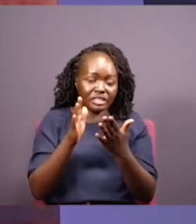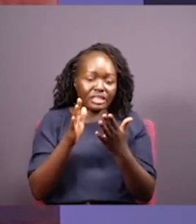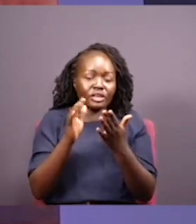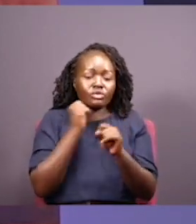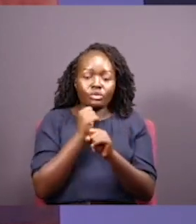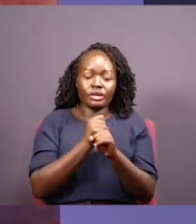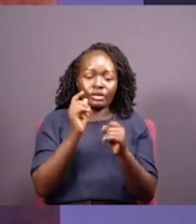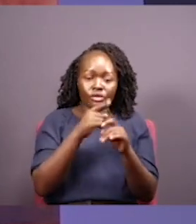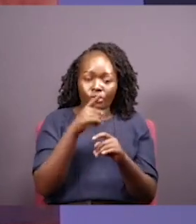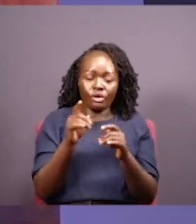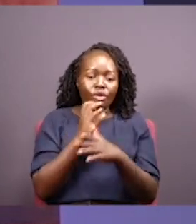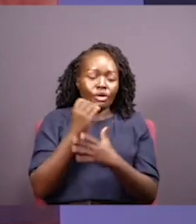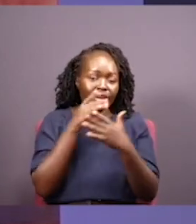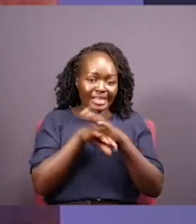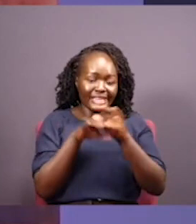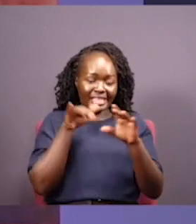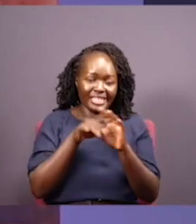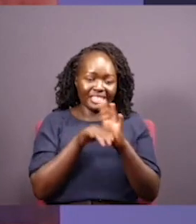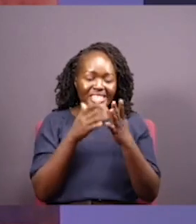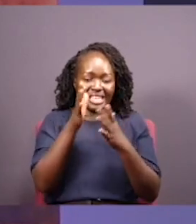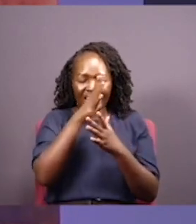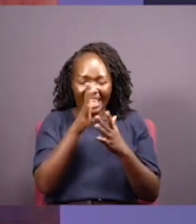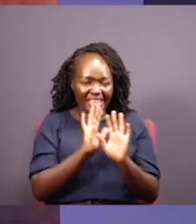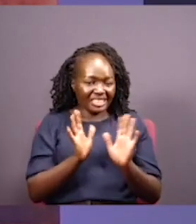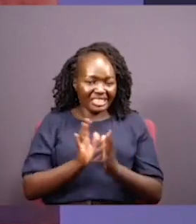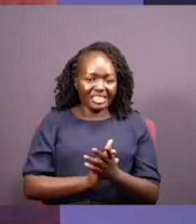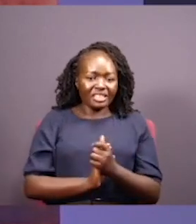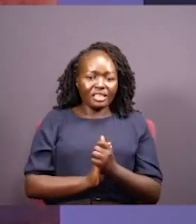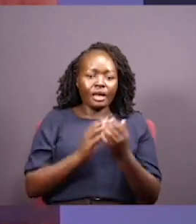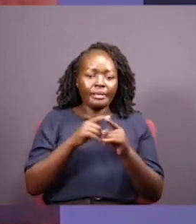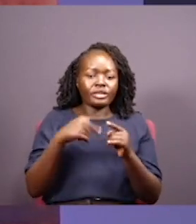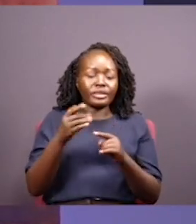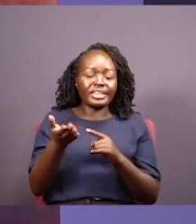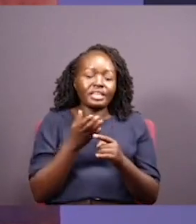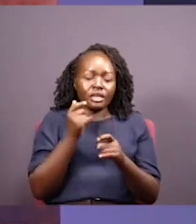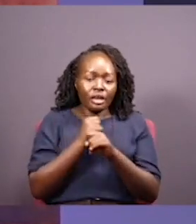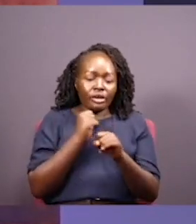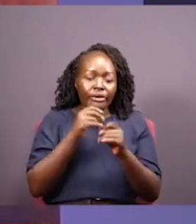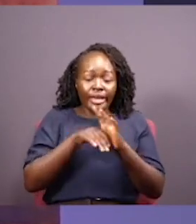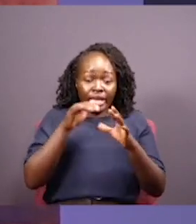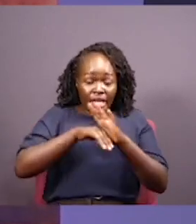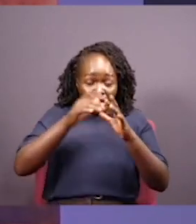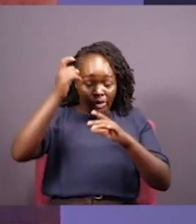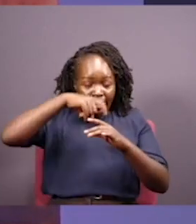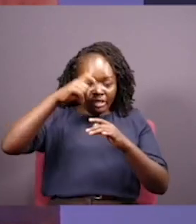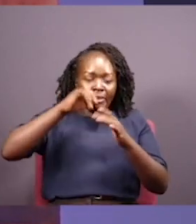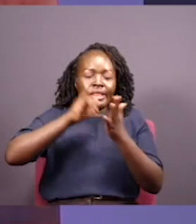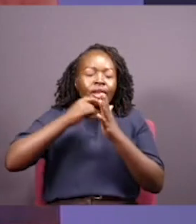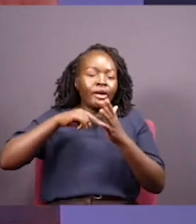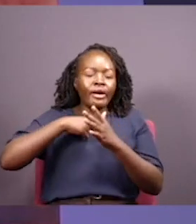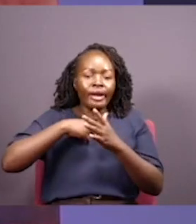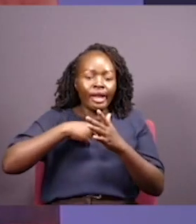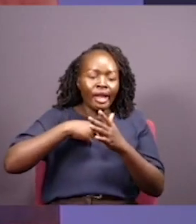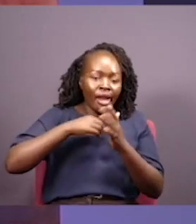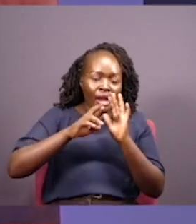or entering into untruthful things, but we need to do it in wisdom so that we don't precipitate World